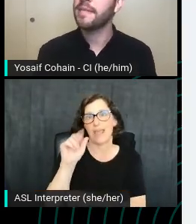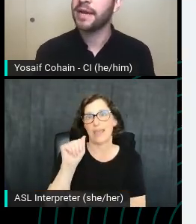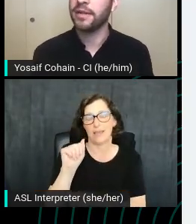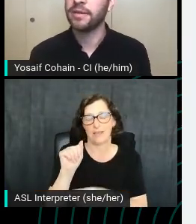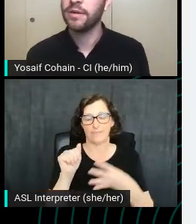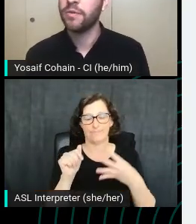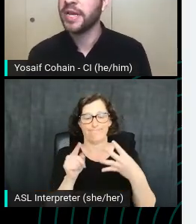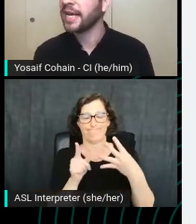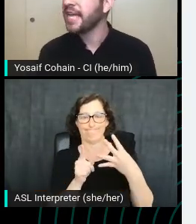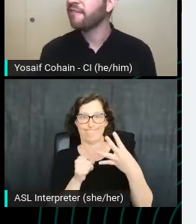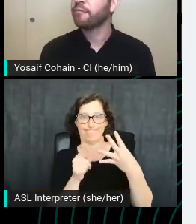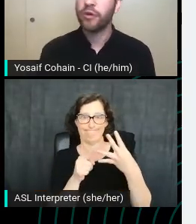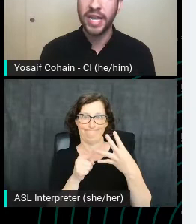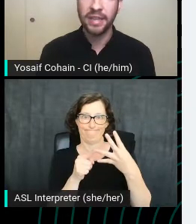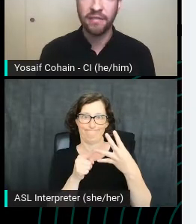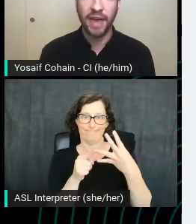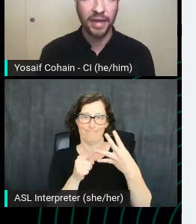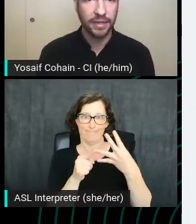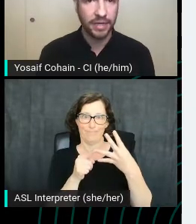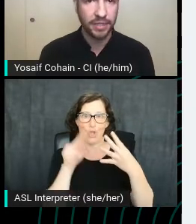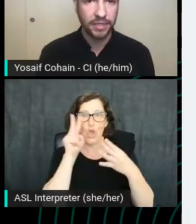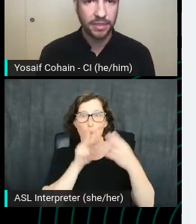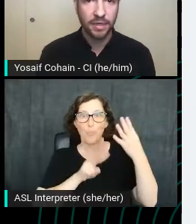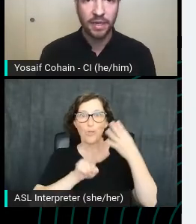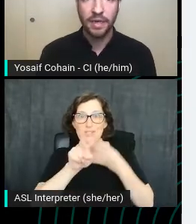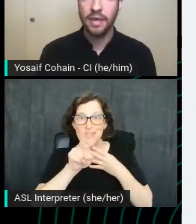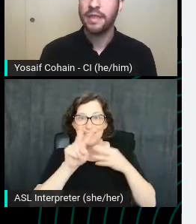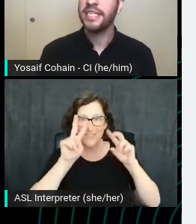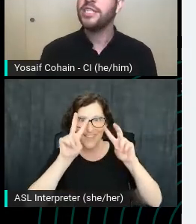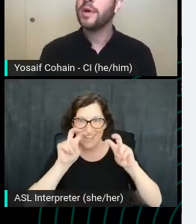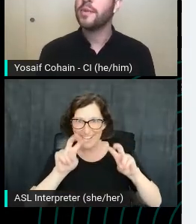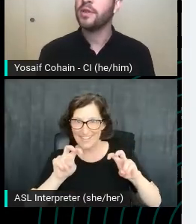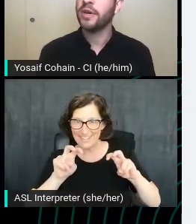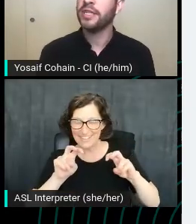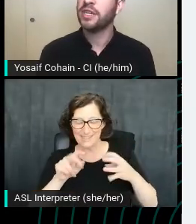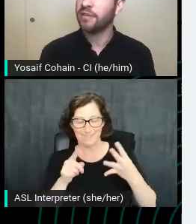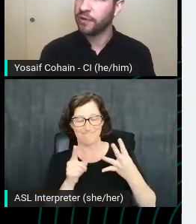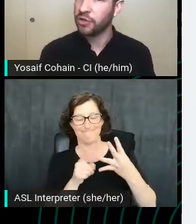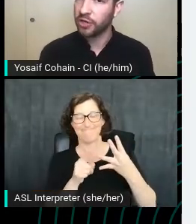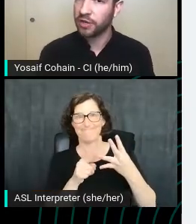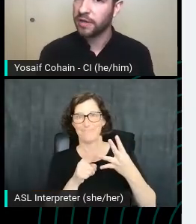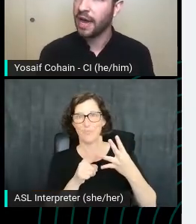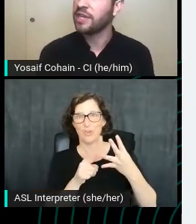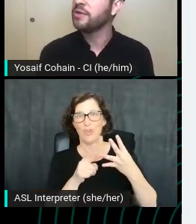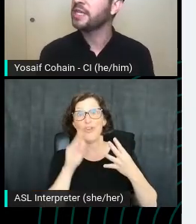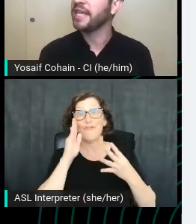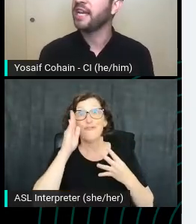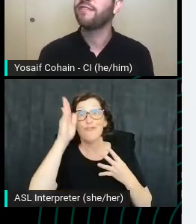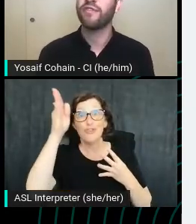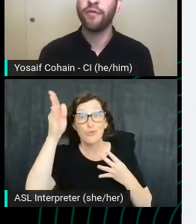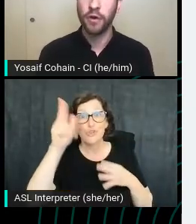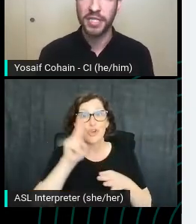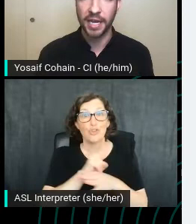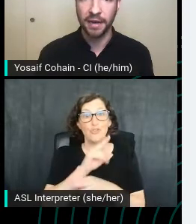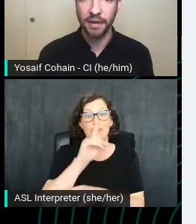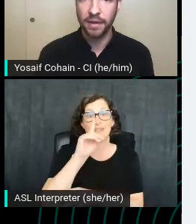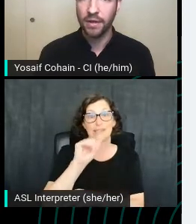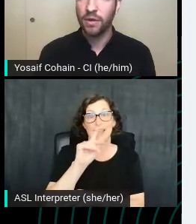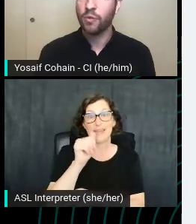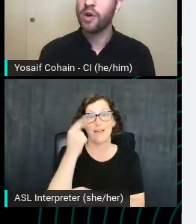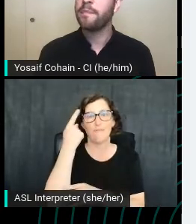Continuing in the model, we next have predictive analytics. This is where we're looking to the future and using data for